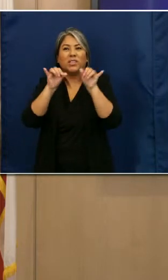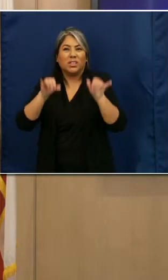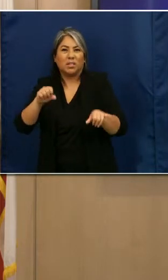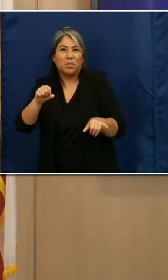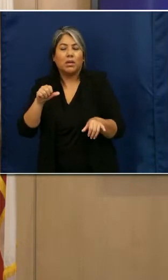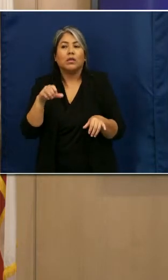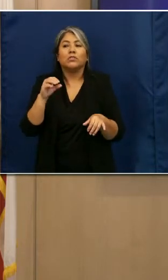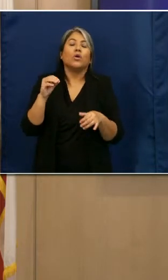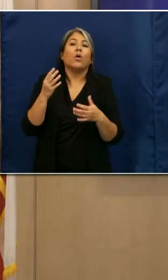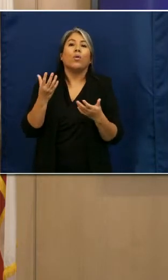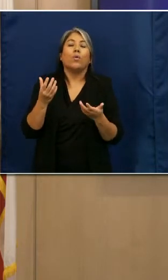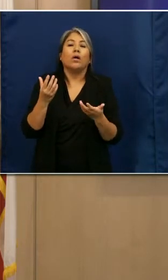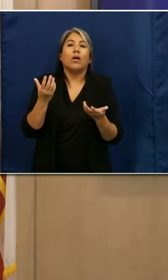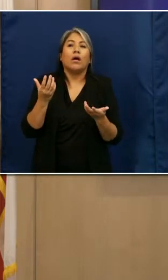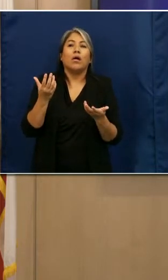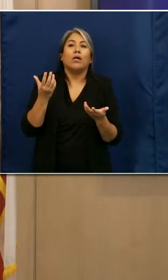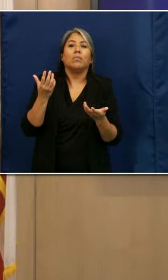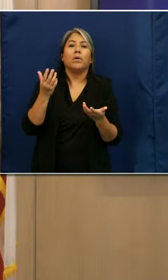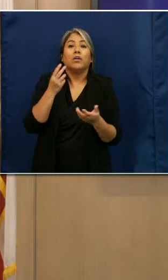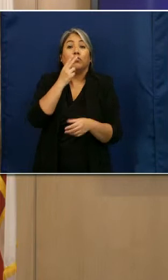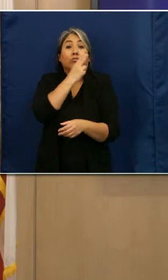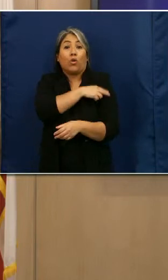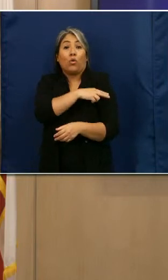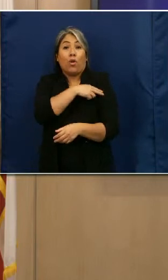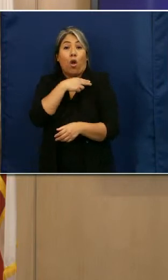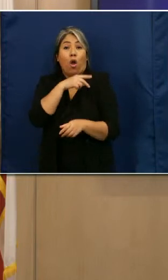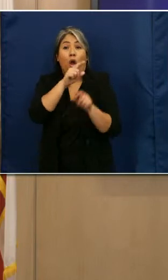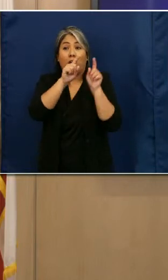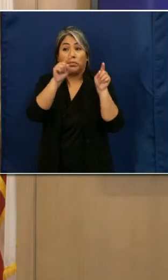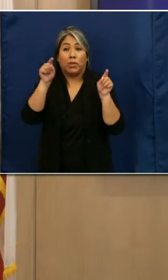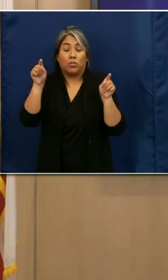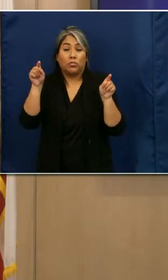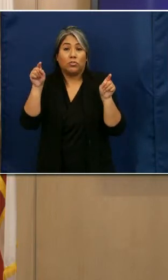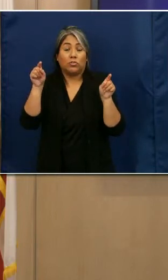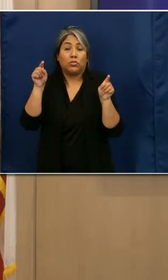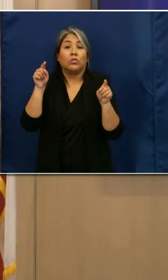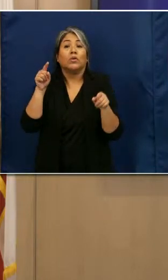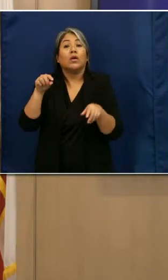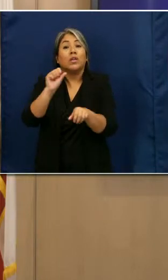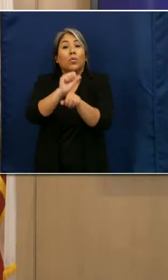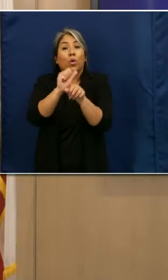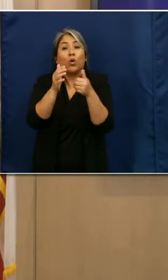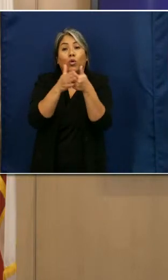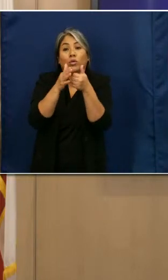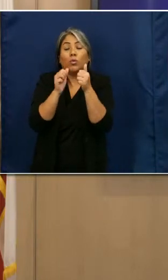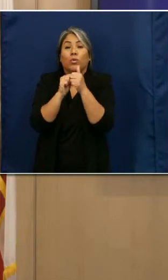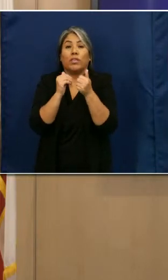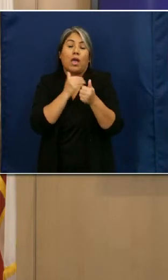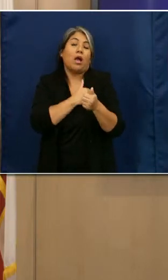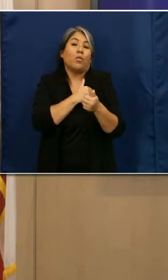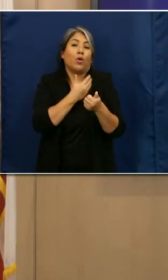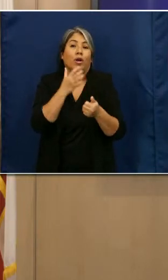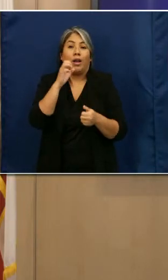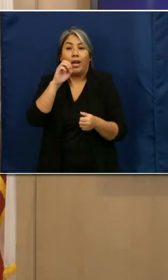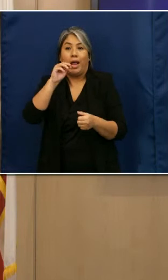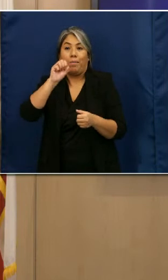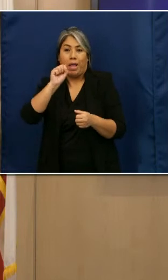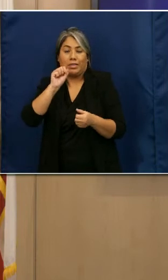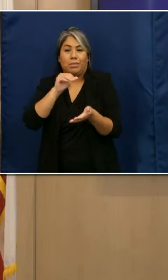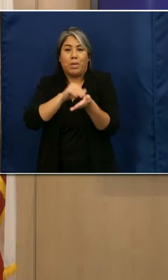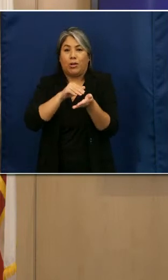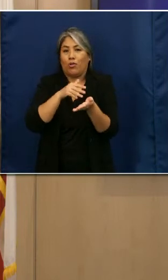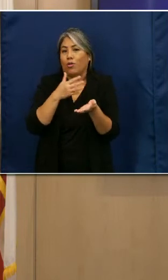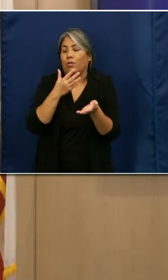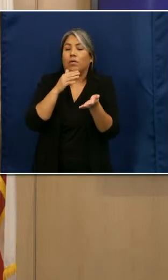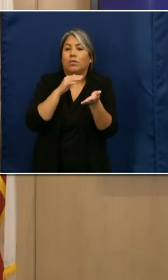and so the hospitals worked closely with our EMS medical director,